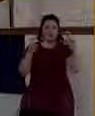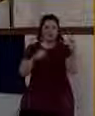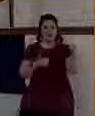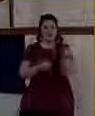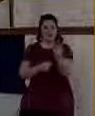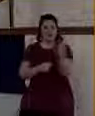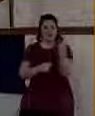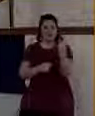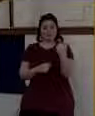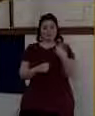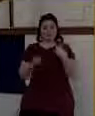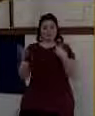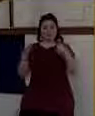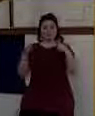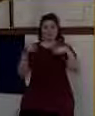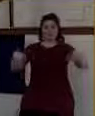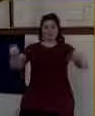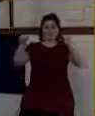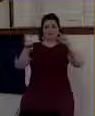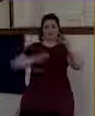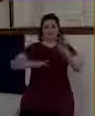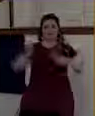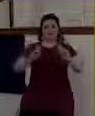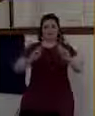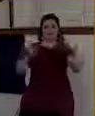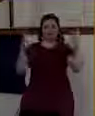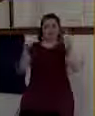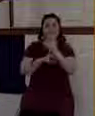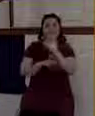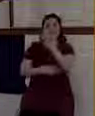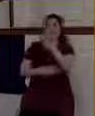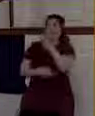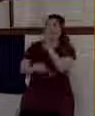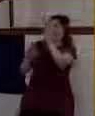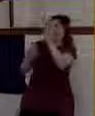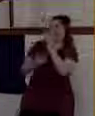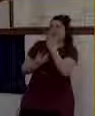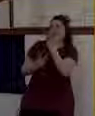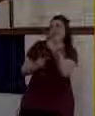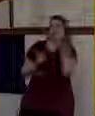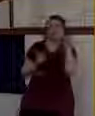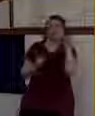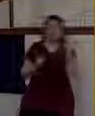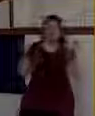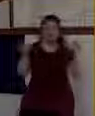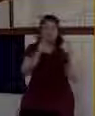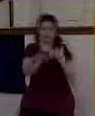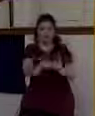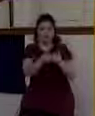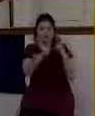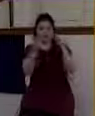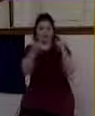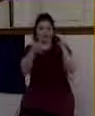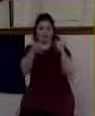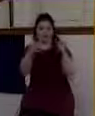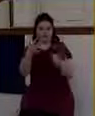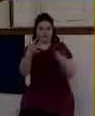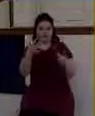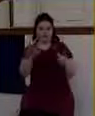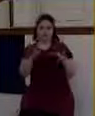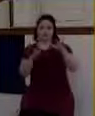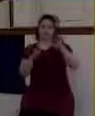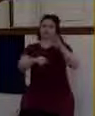to do this, they say, or worse, God told me to tell you to do this. Be careful of that. This man